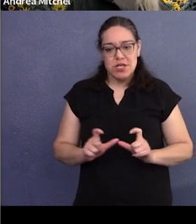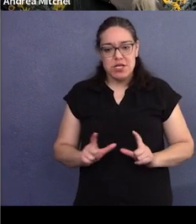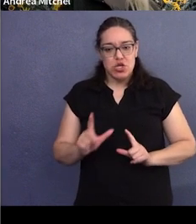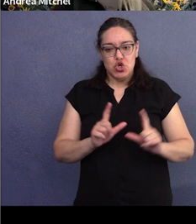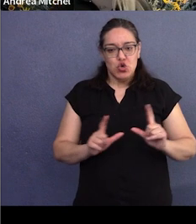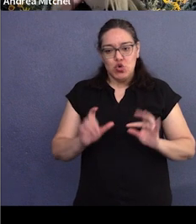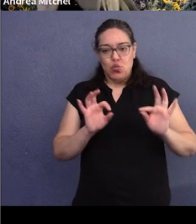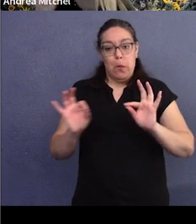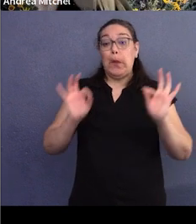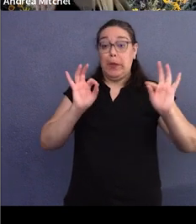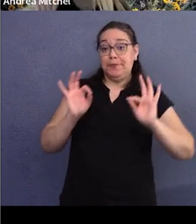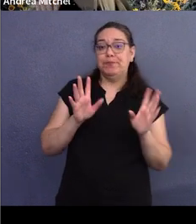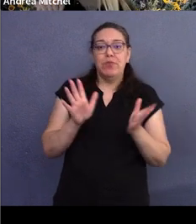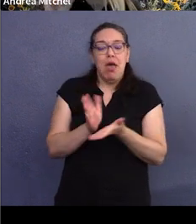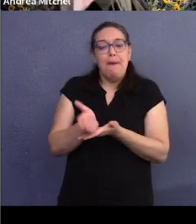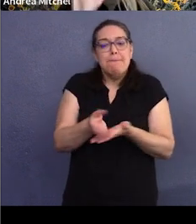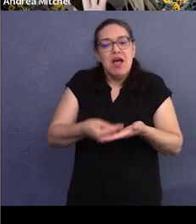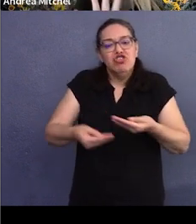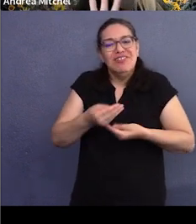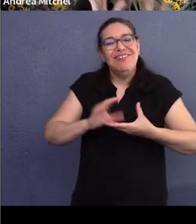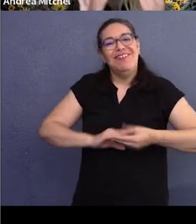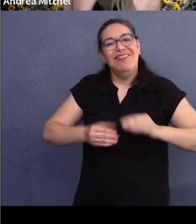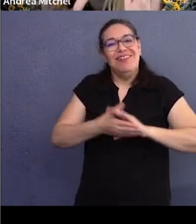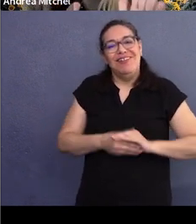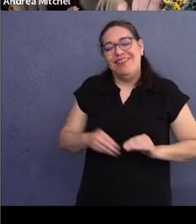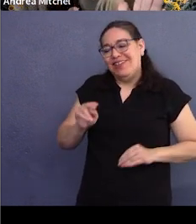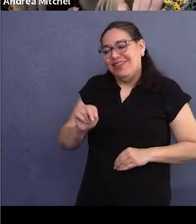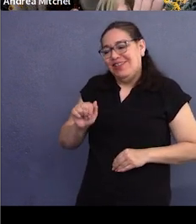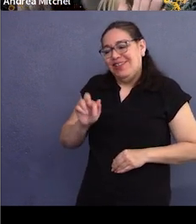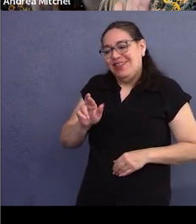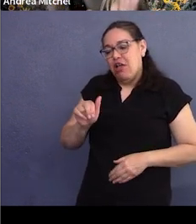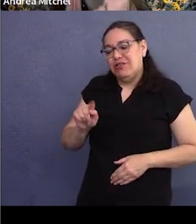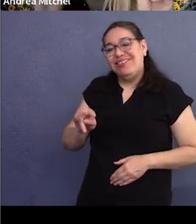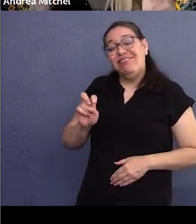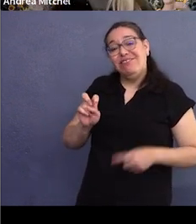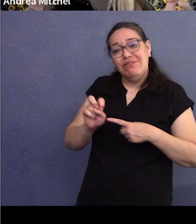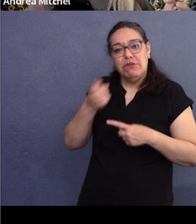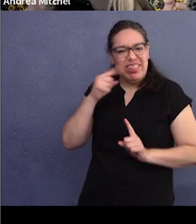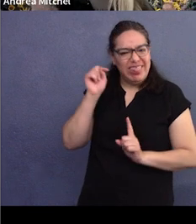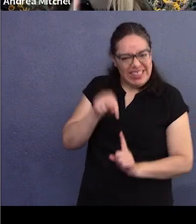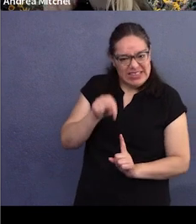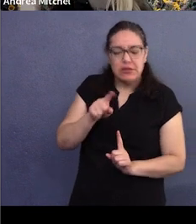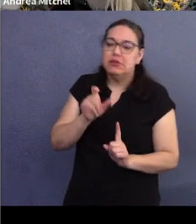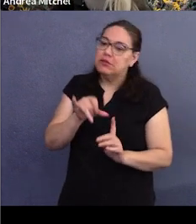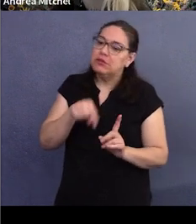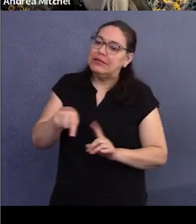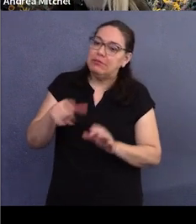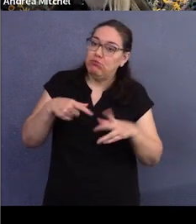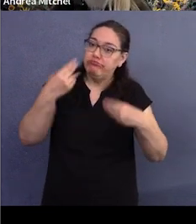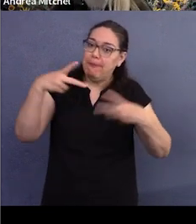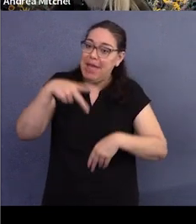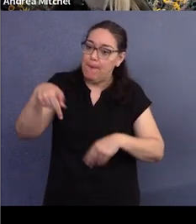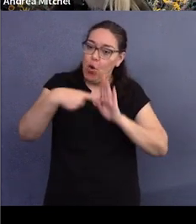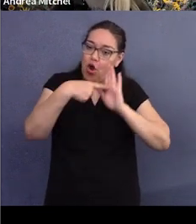So budget narratives, and again, this budget narrative is the standard budget narrative. The budget narrative